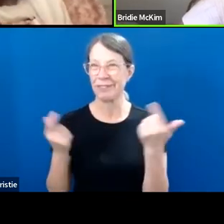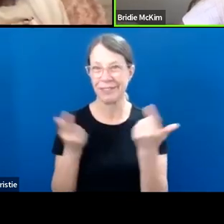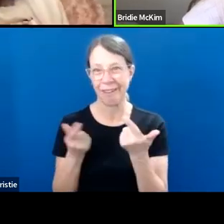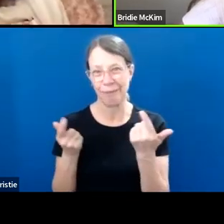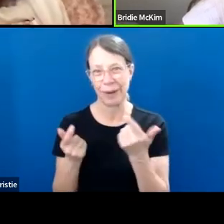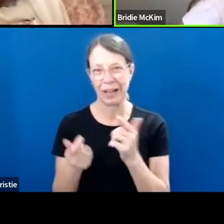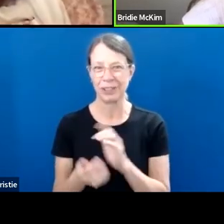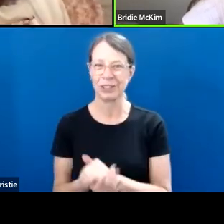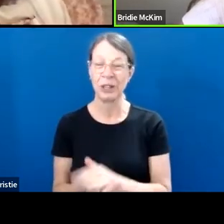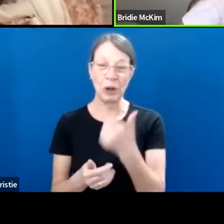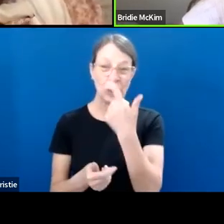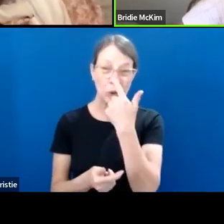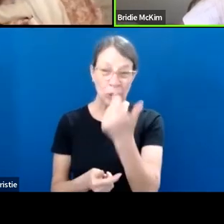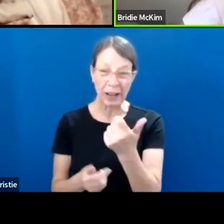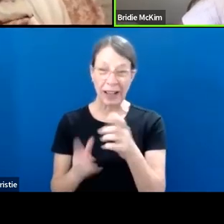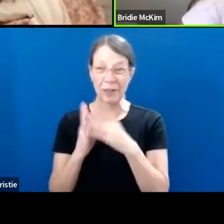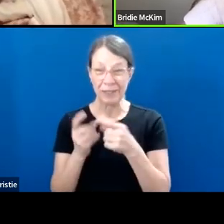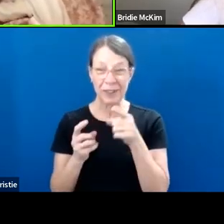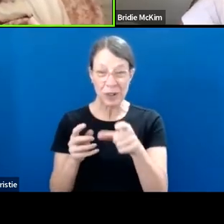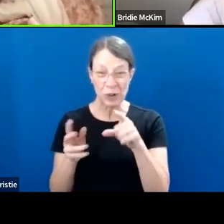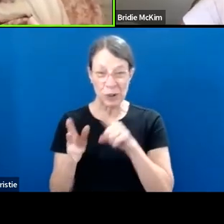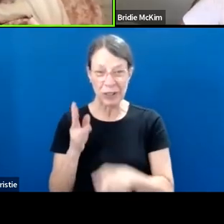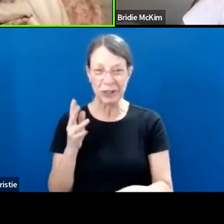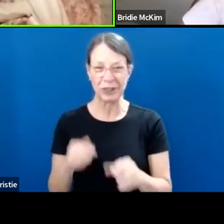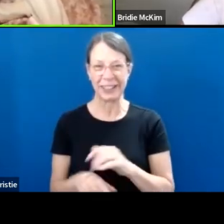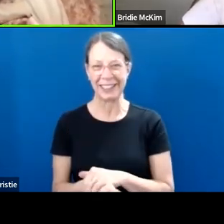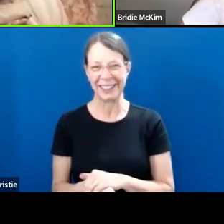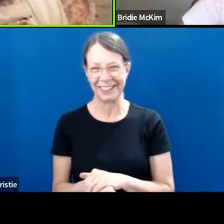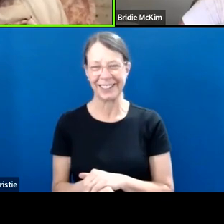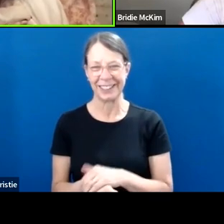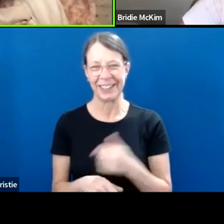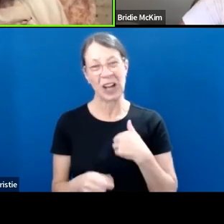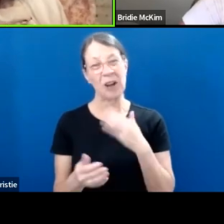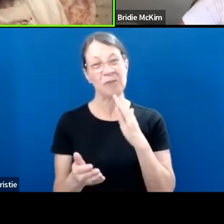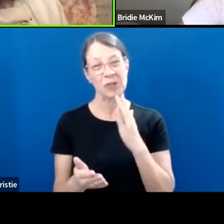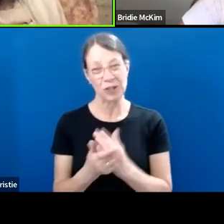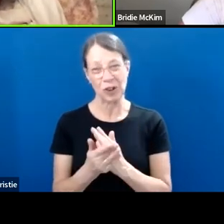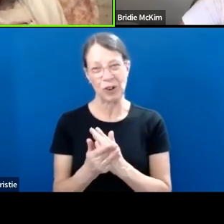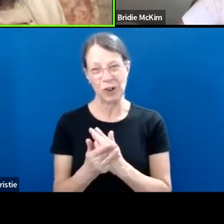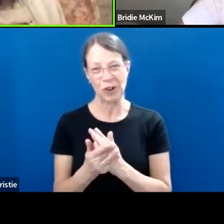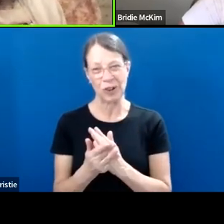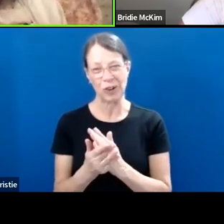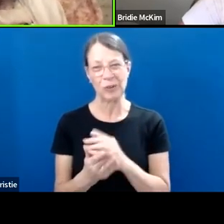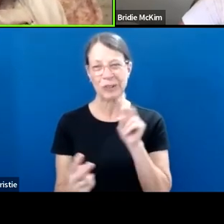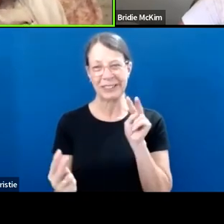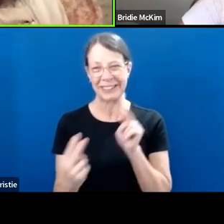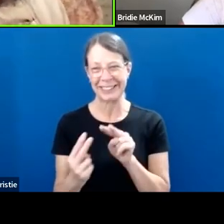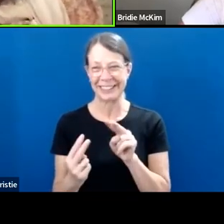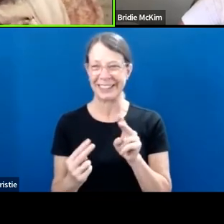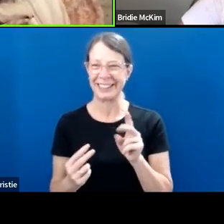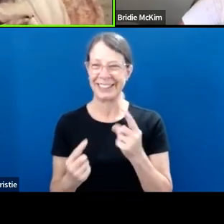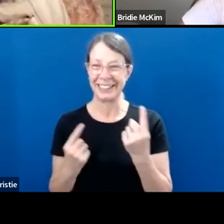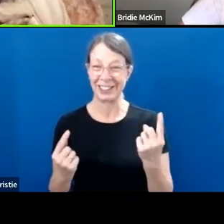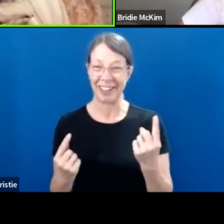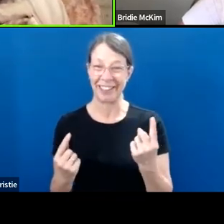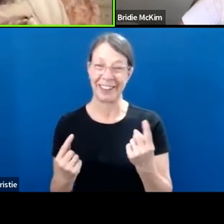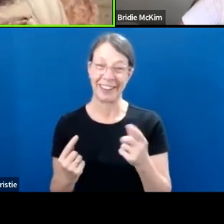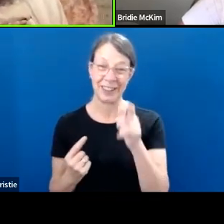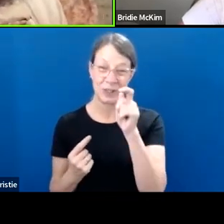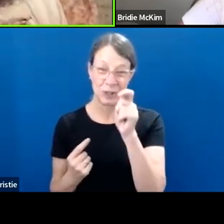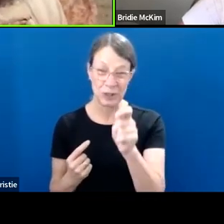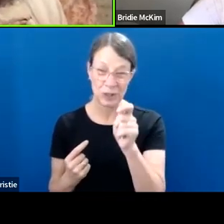luck with everything you're doing. I'm sure we will see each other again shortly, or at